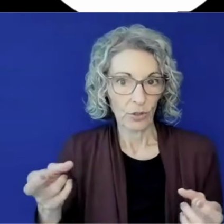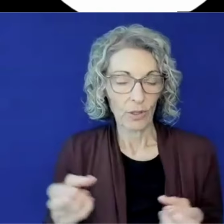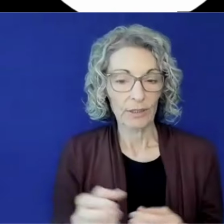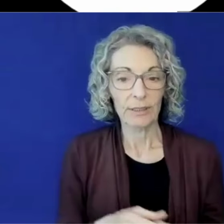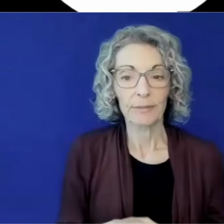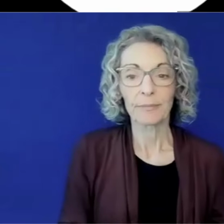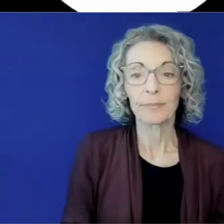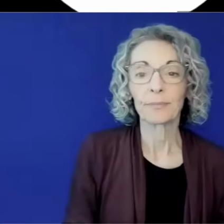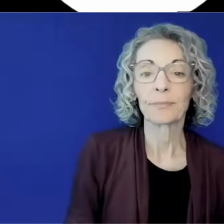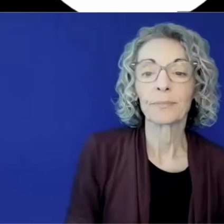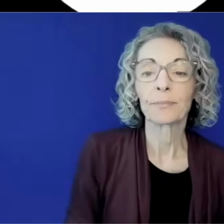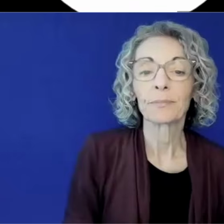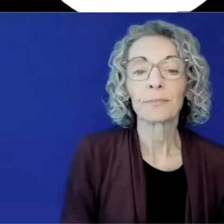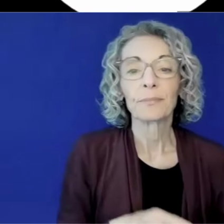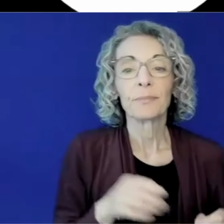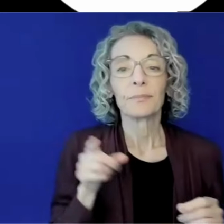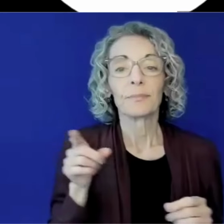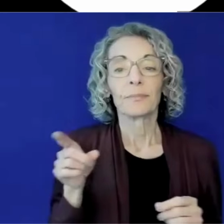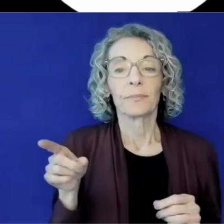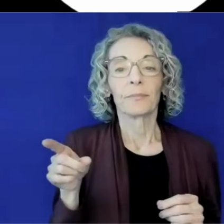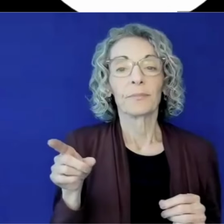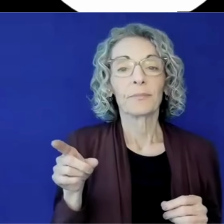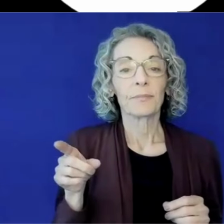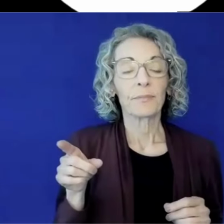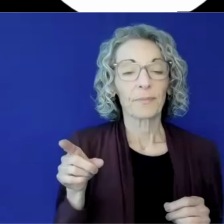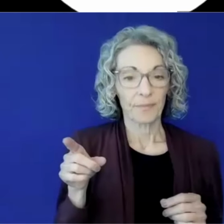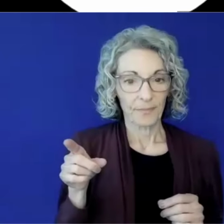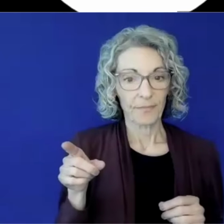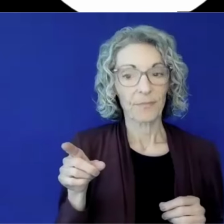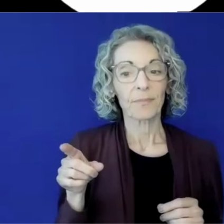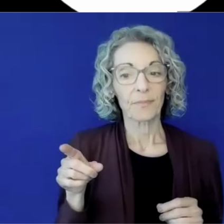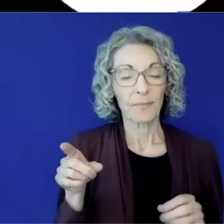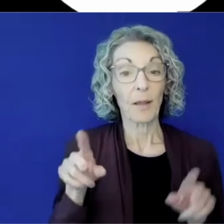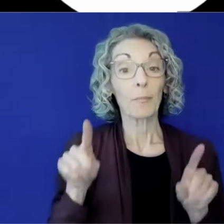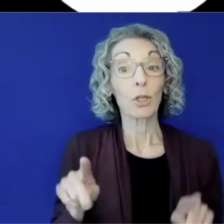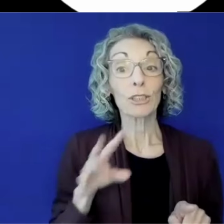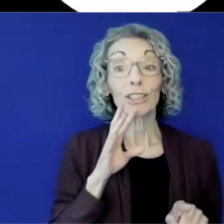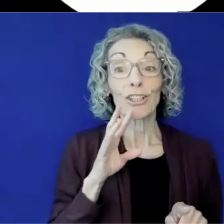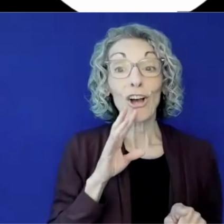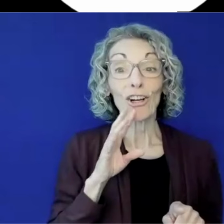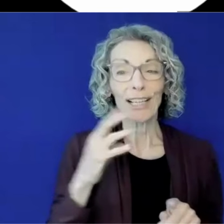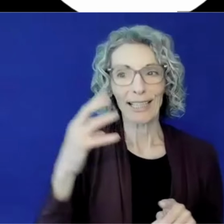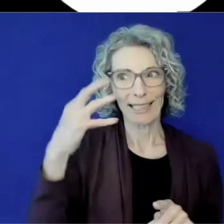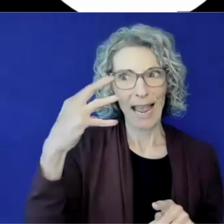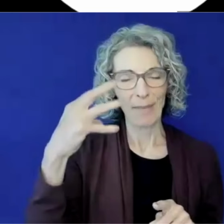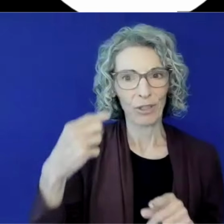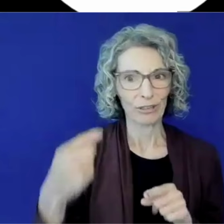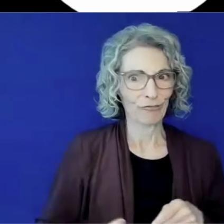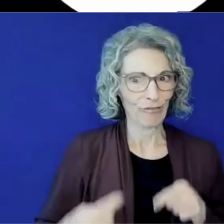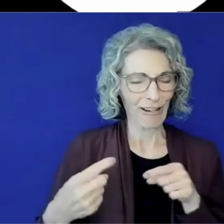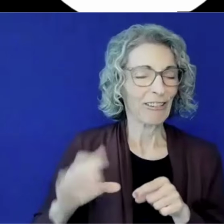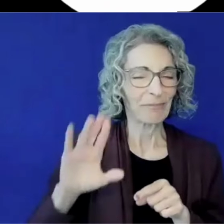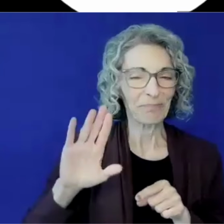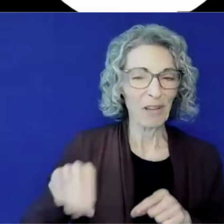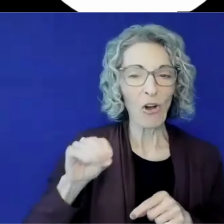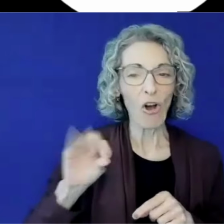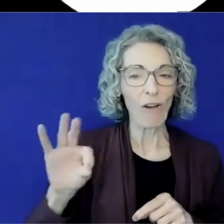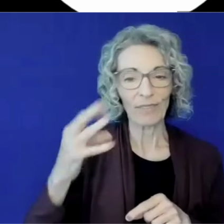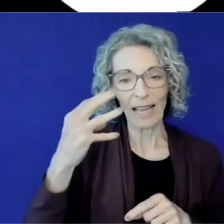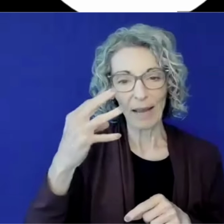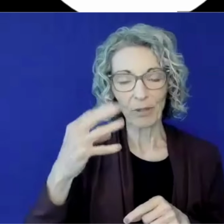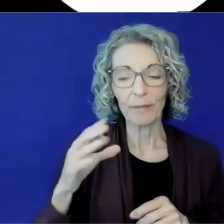my camera, so I'm going to stay off right now, but I don't see any specific things. Well, a little bit.